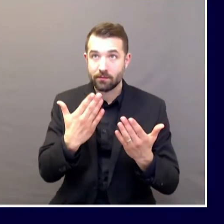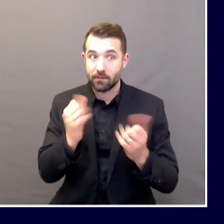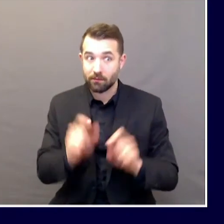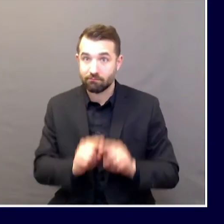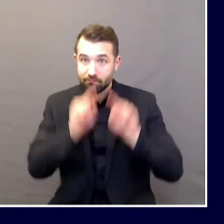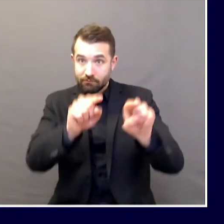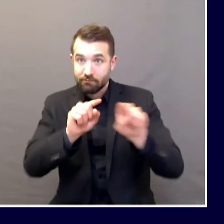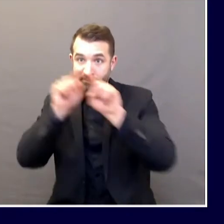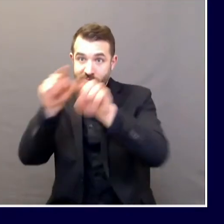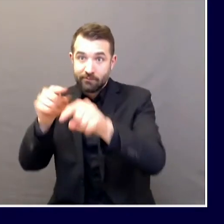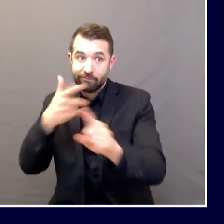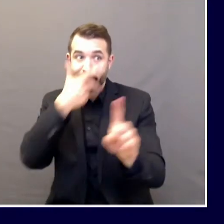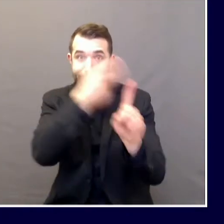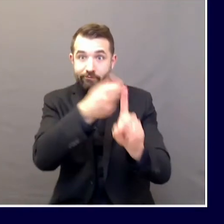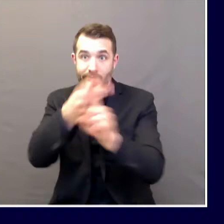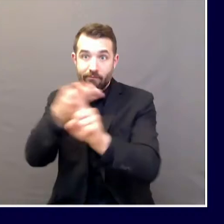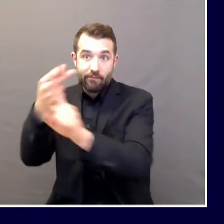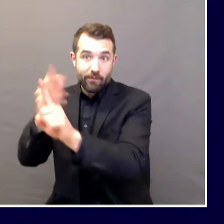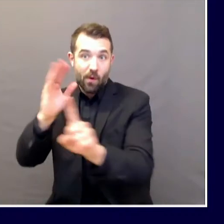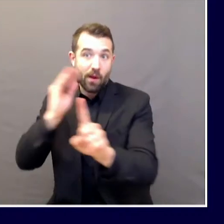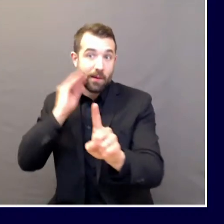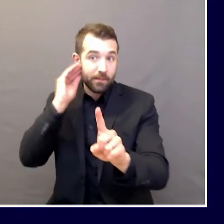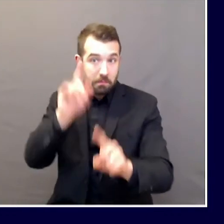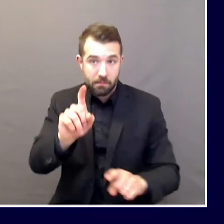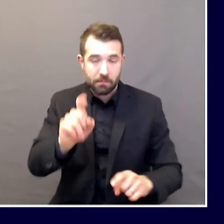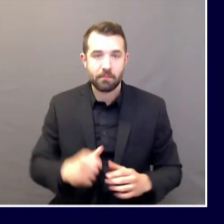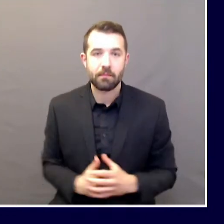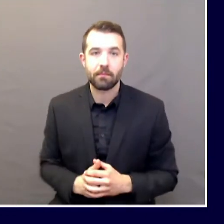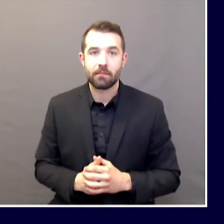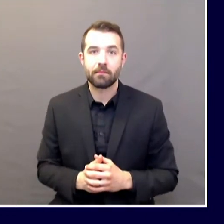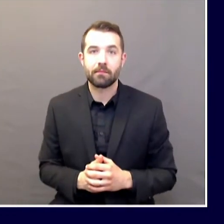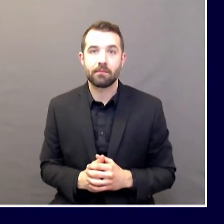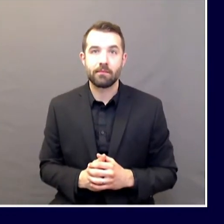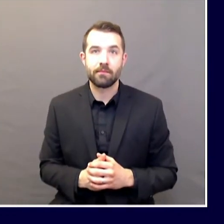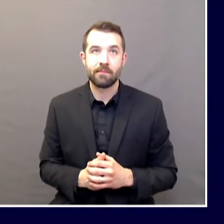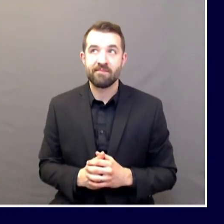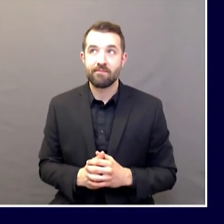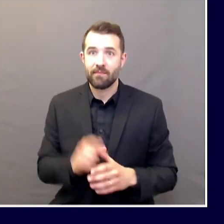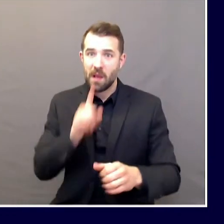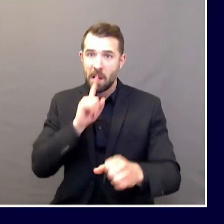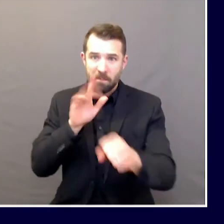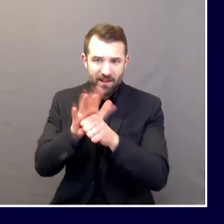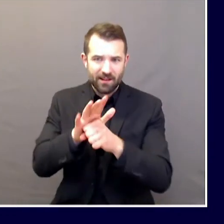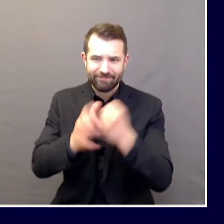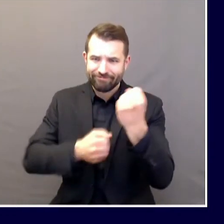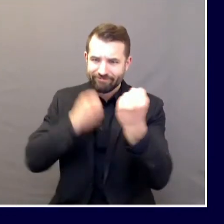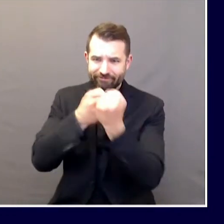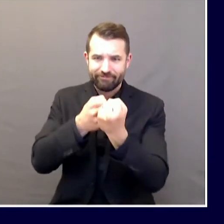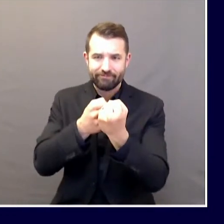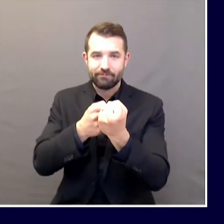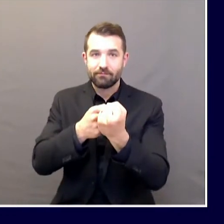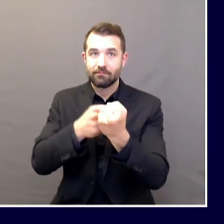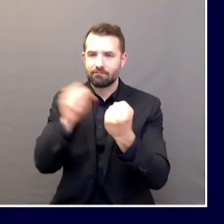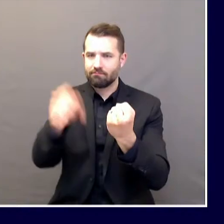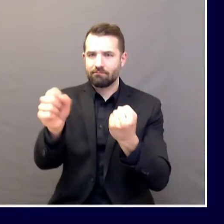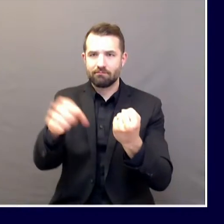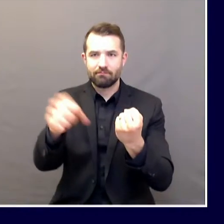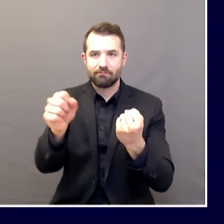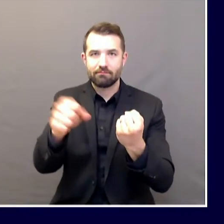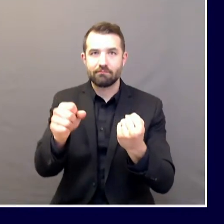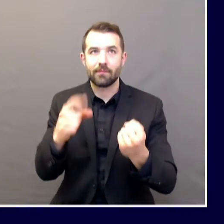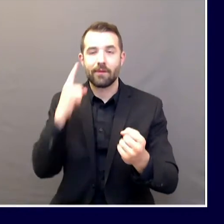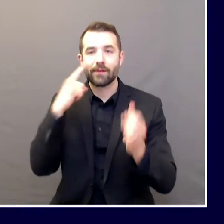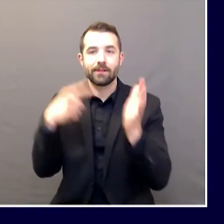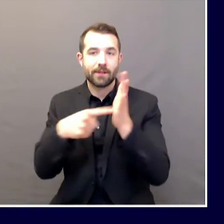going forward? Yeah, we're fully committed to it. We know that although, for example, for those 70